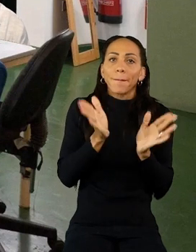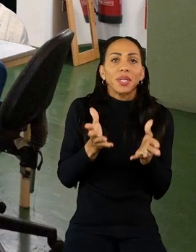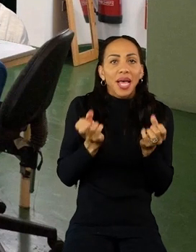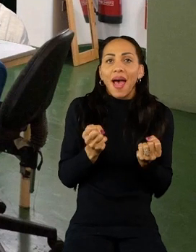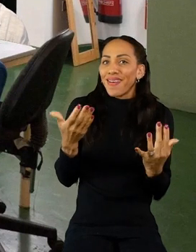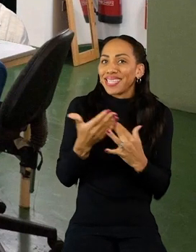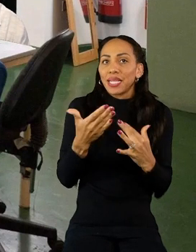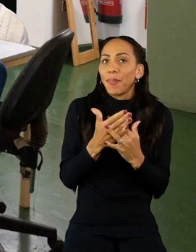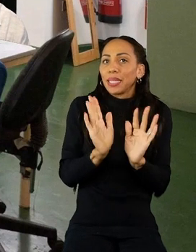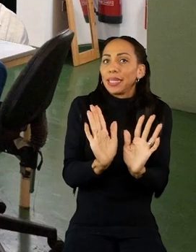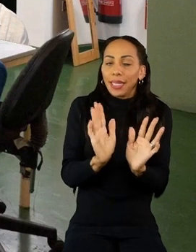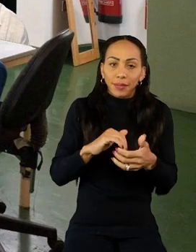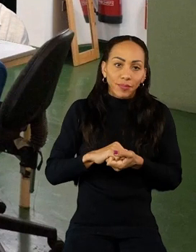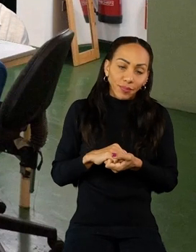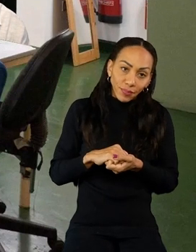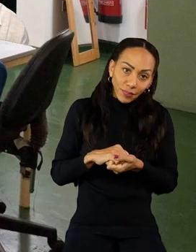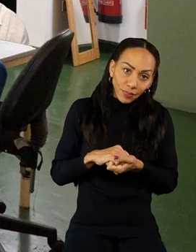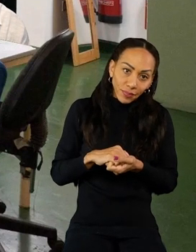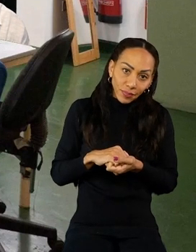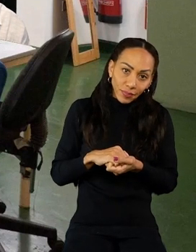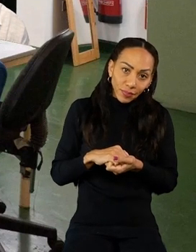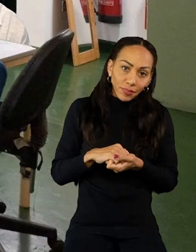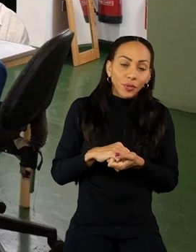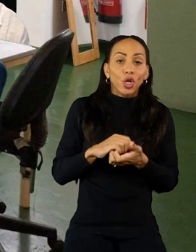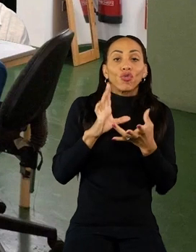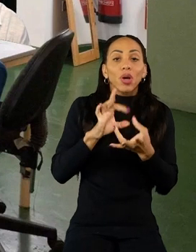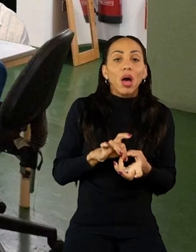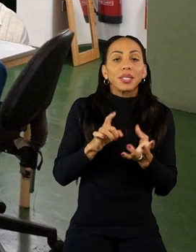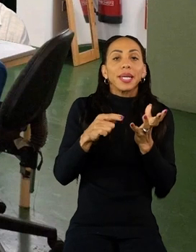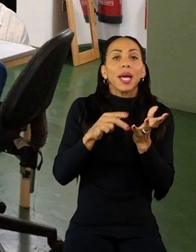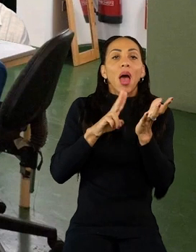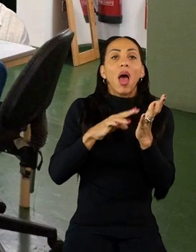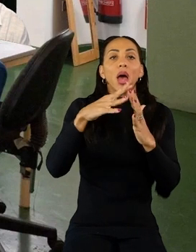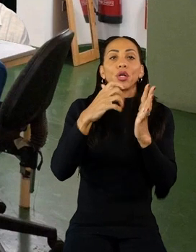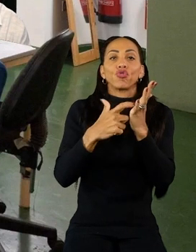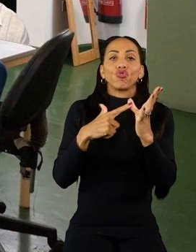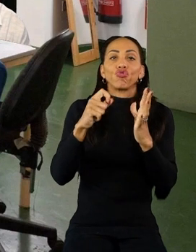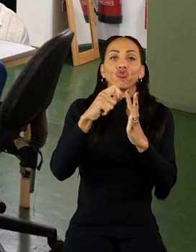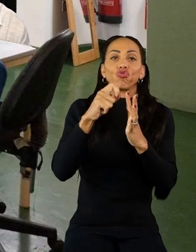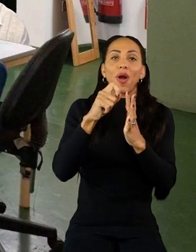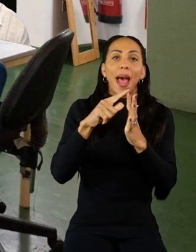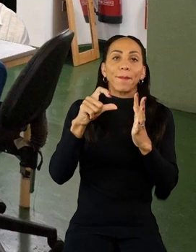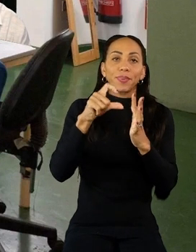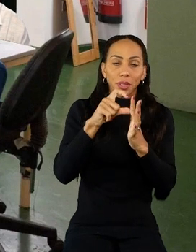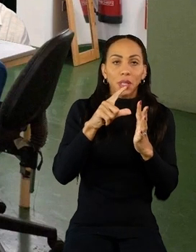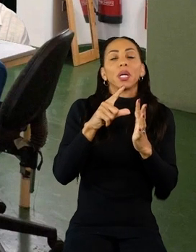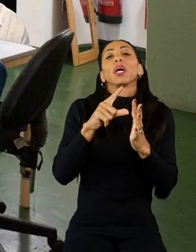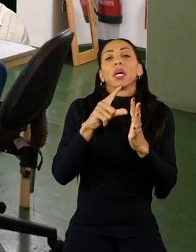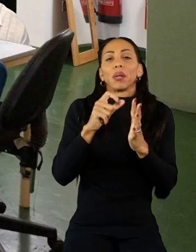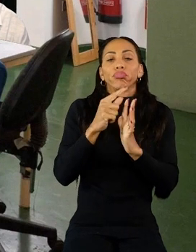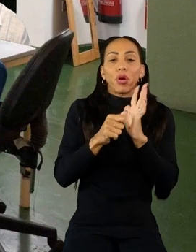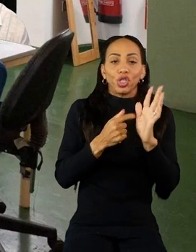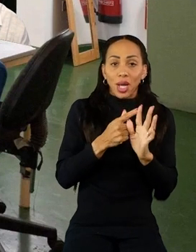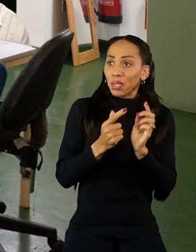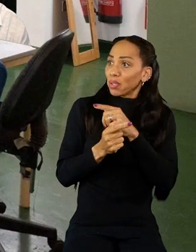But accessibility at the heart of it, mm-hmm. Absolutely. Yeah. I have a feeling that with